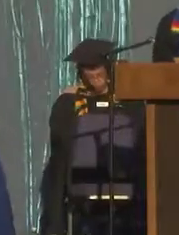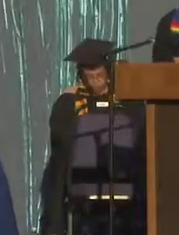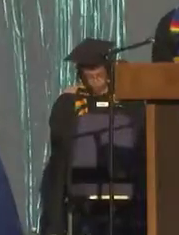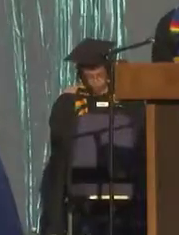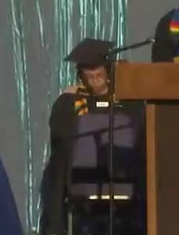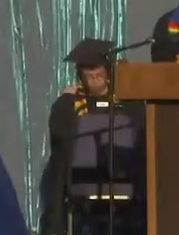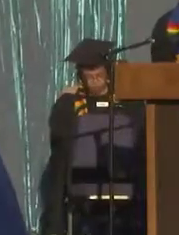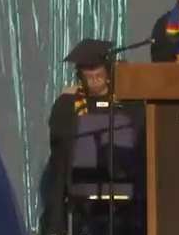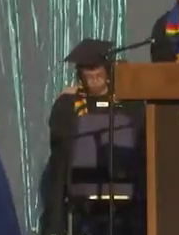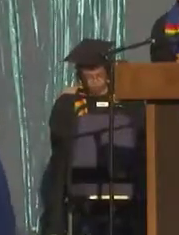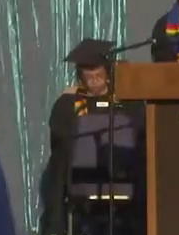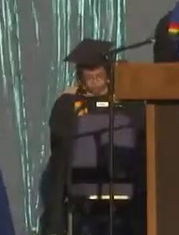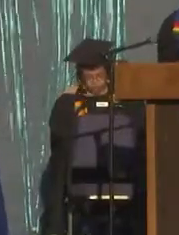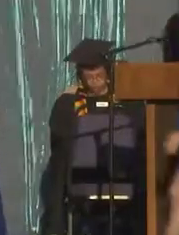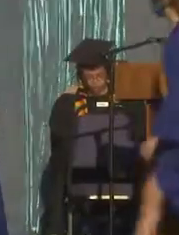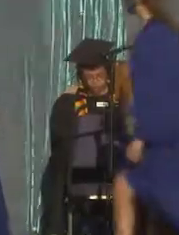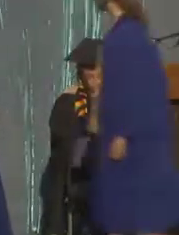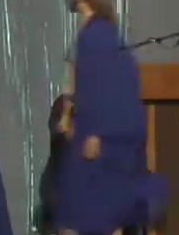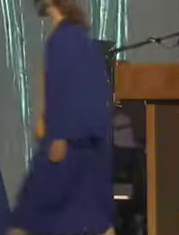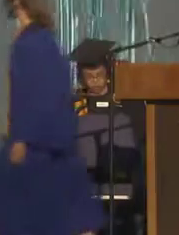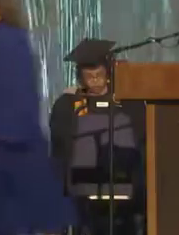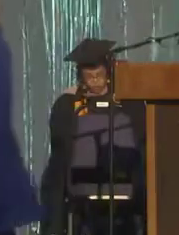Kaylee Mueller, with high honors.